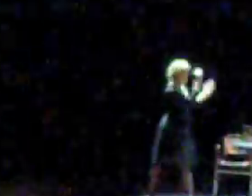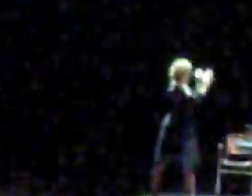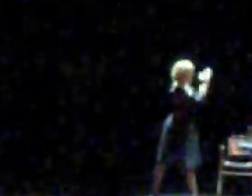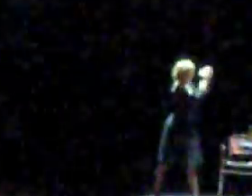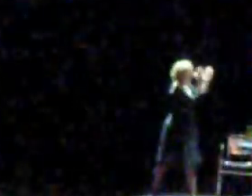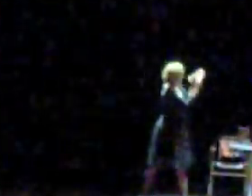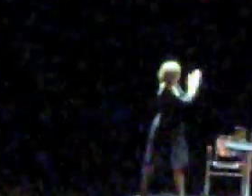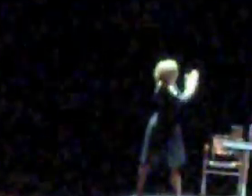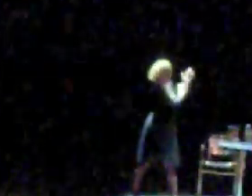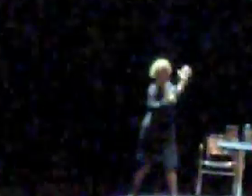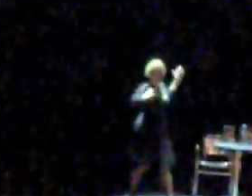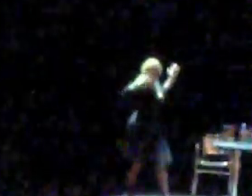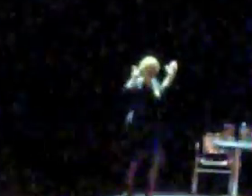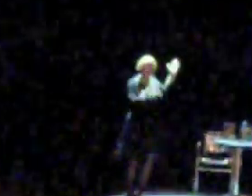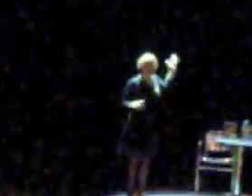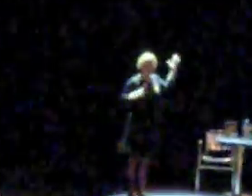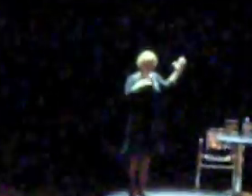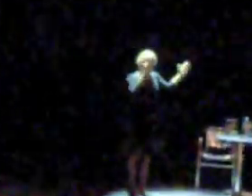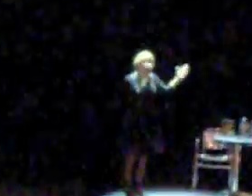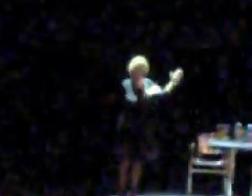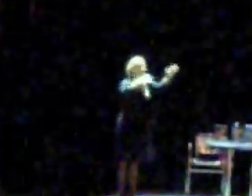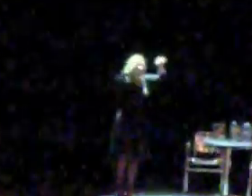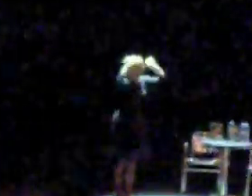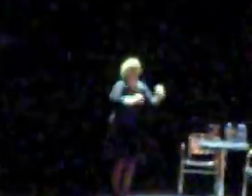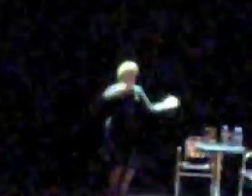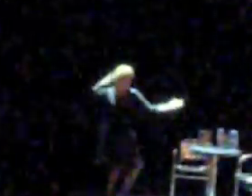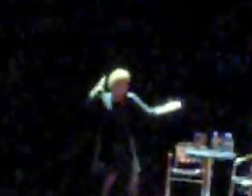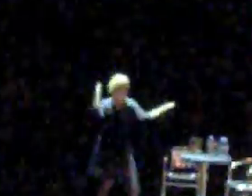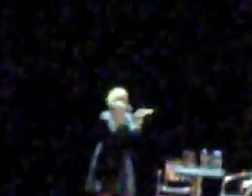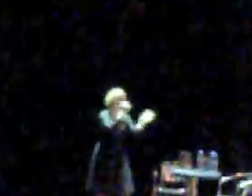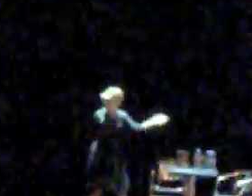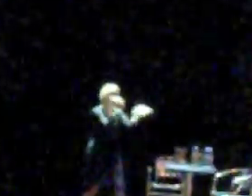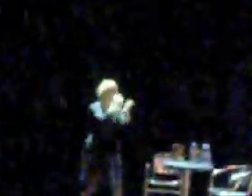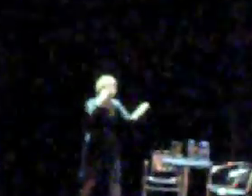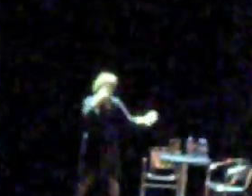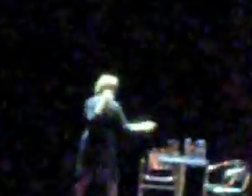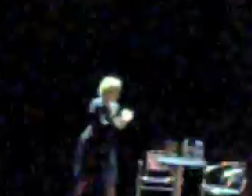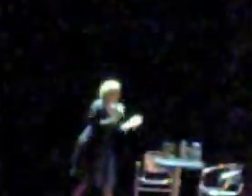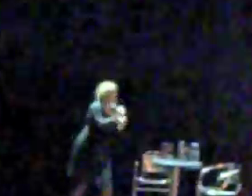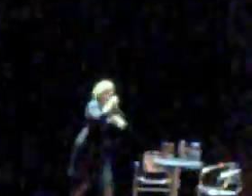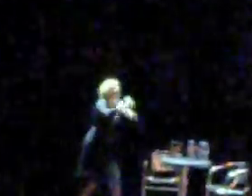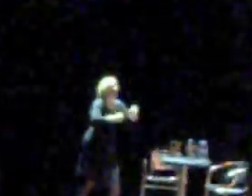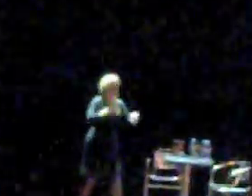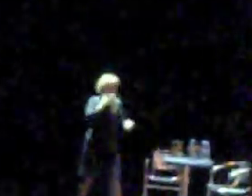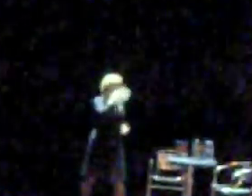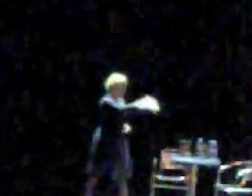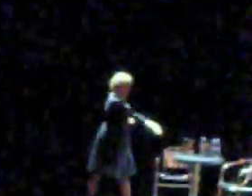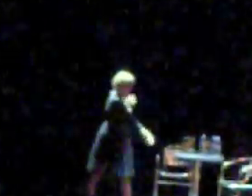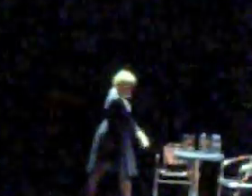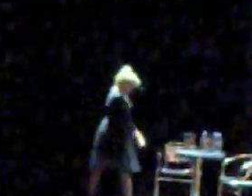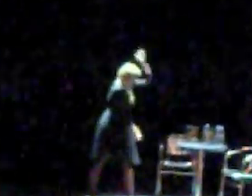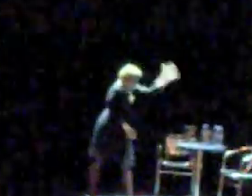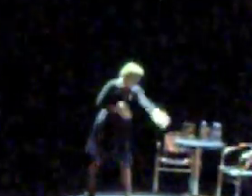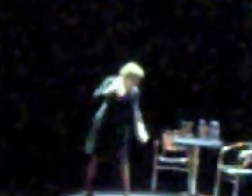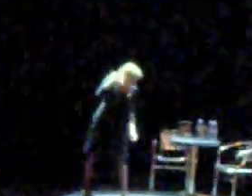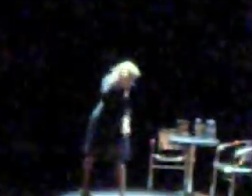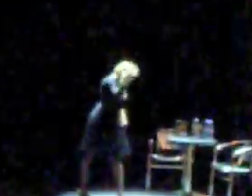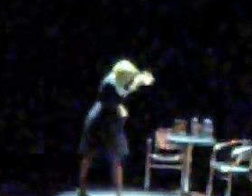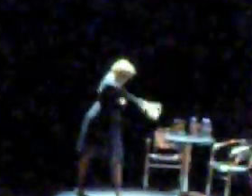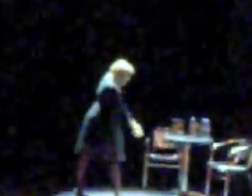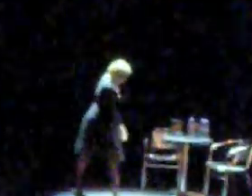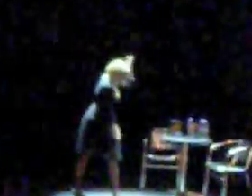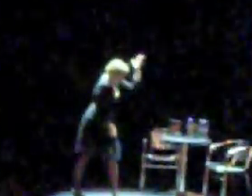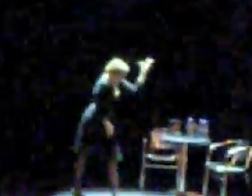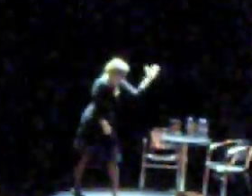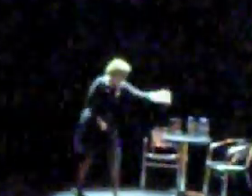a human force that can conquer conquering, hand over hand, pulling the rope,